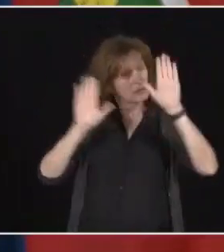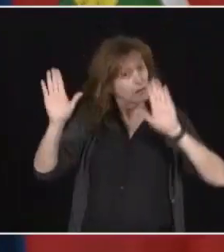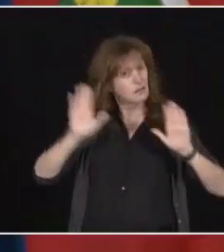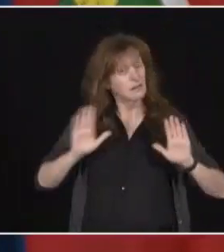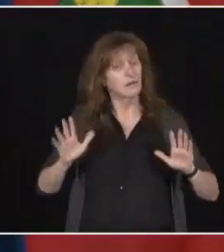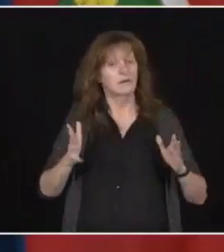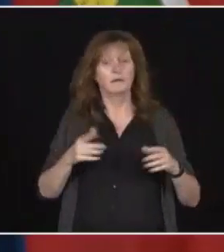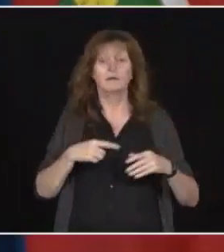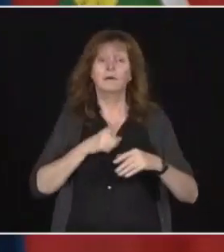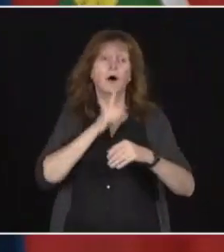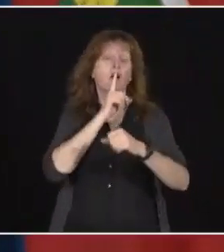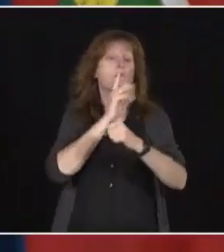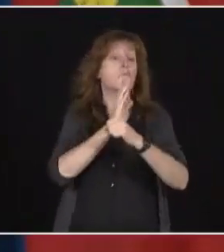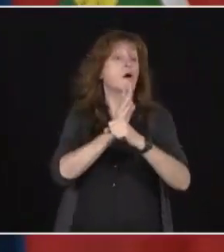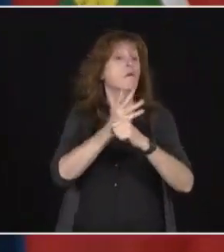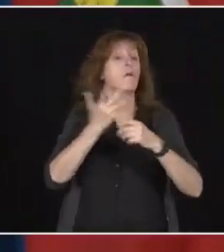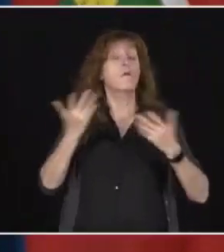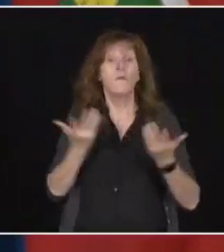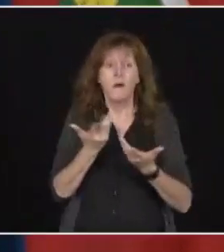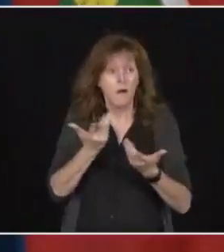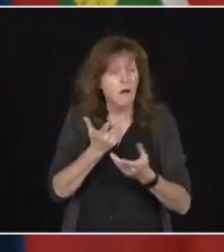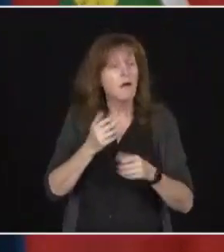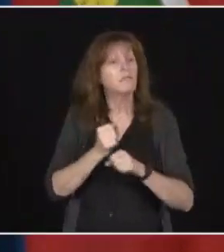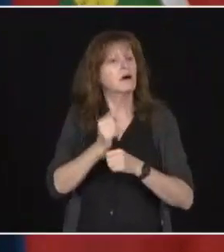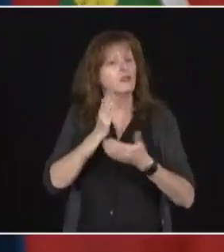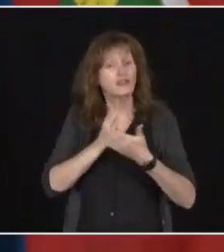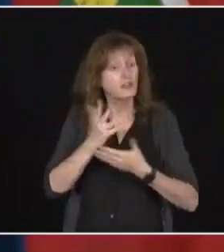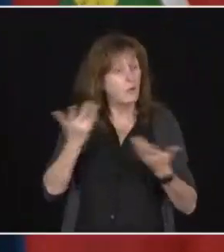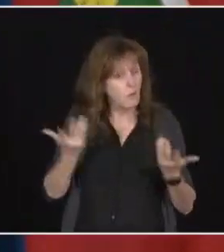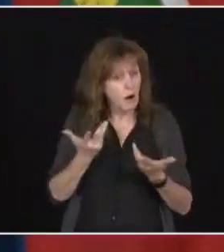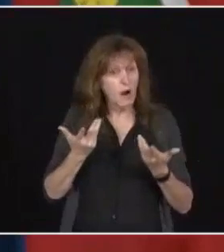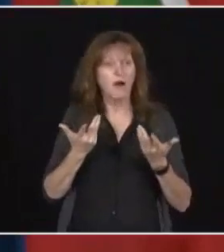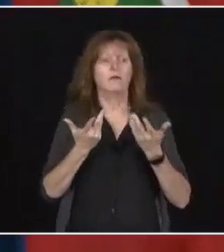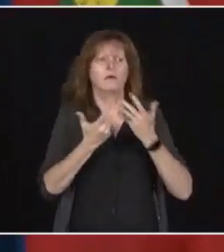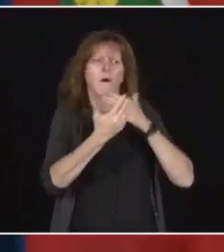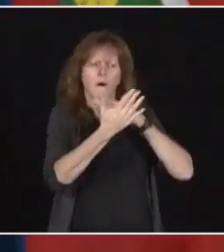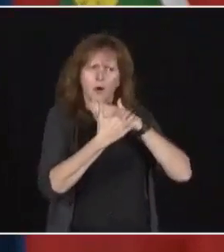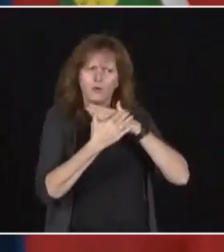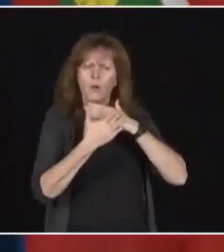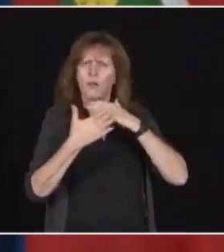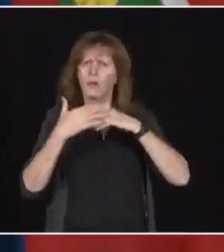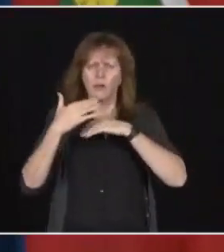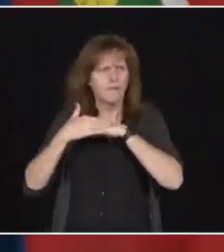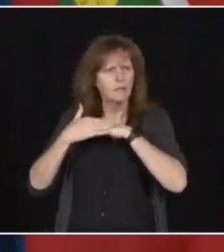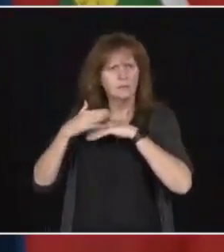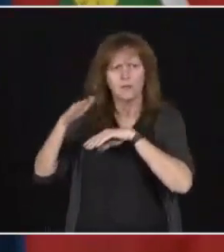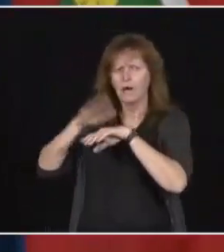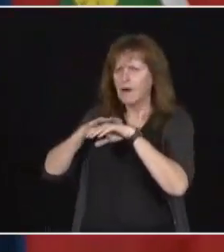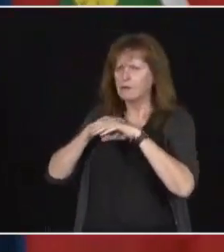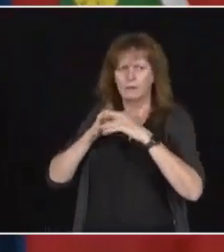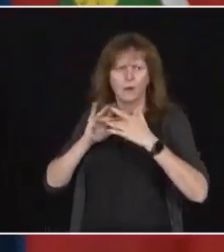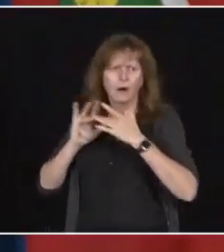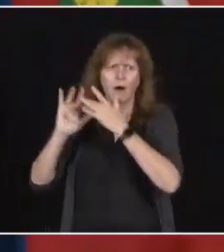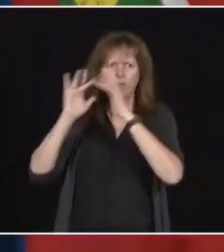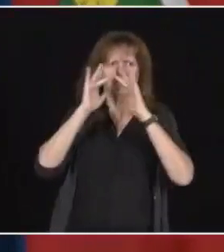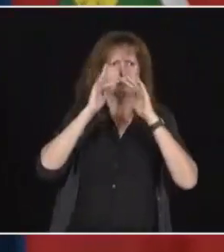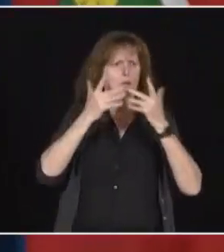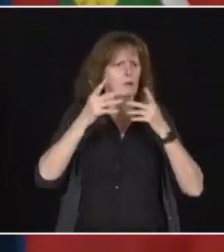start. Have frequent consultations, discussions, stay very close with the presidents of all the institutions across all